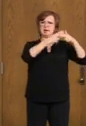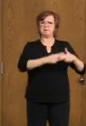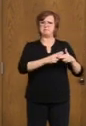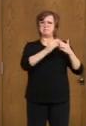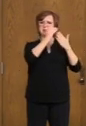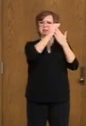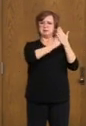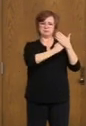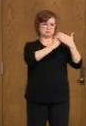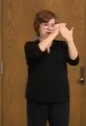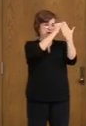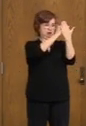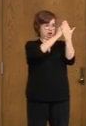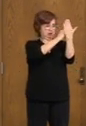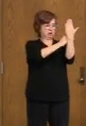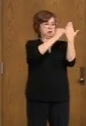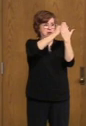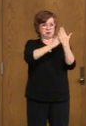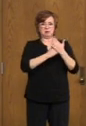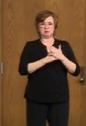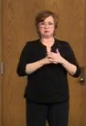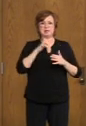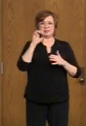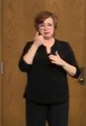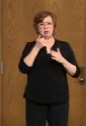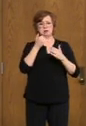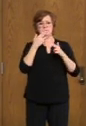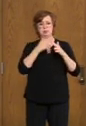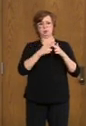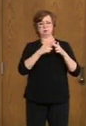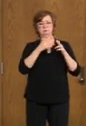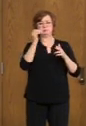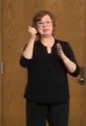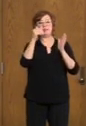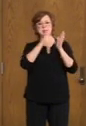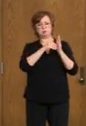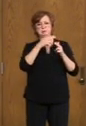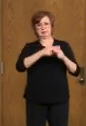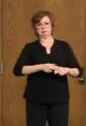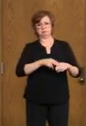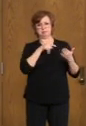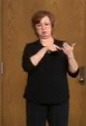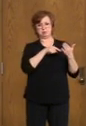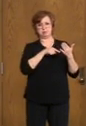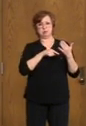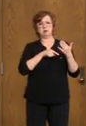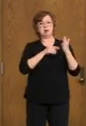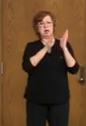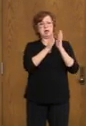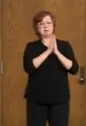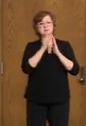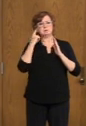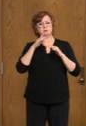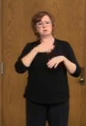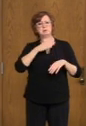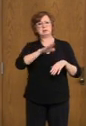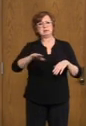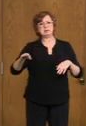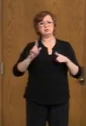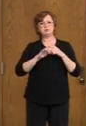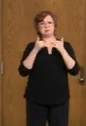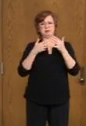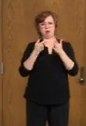to allow their children to play hockey or to play have the opportunity for competitive youth recreation. I hear